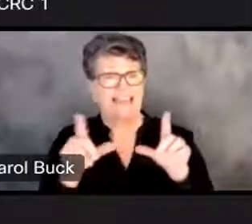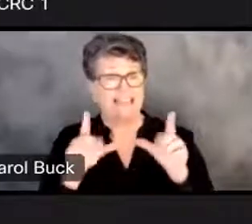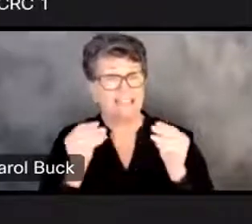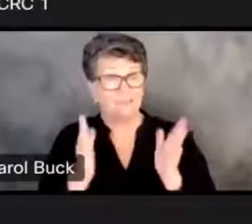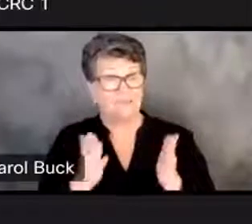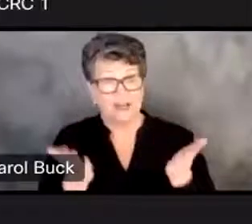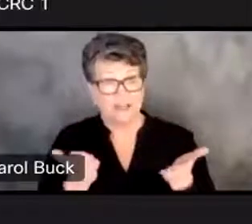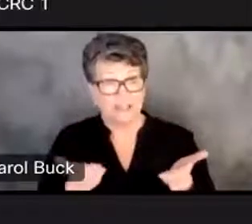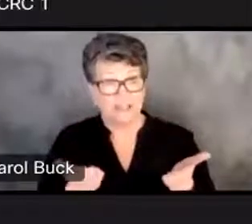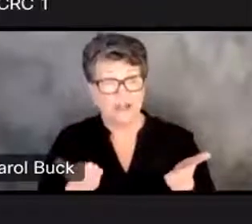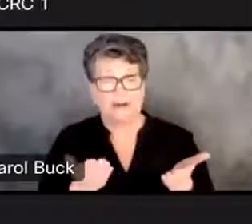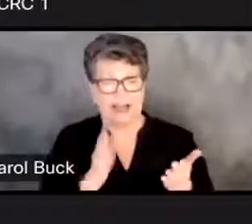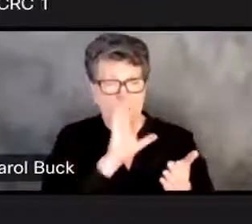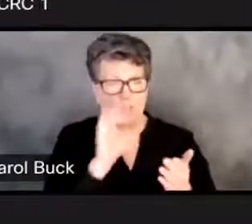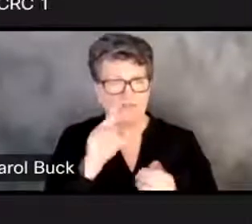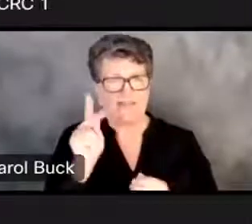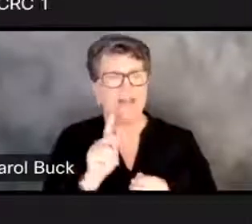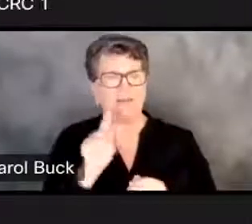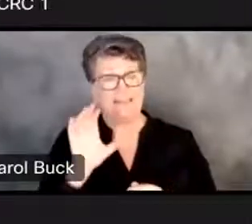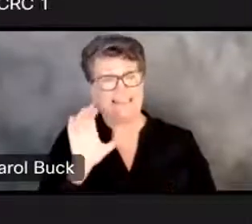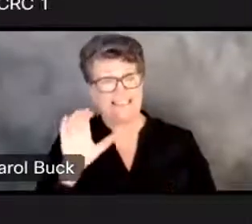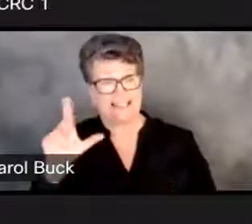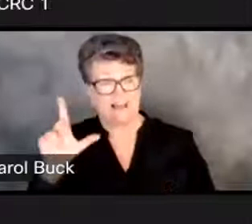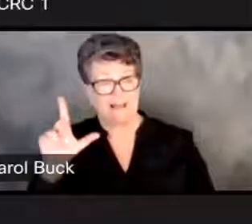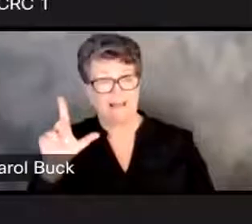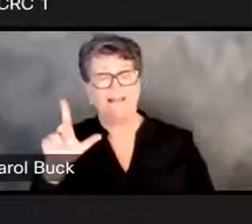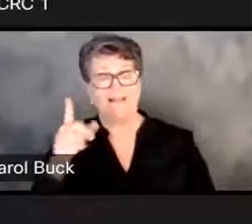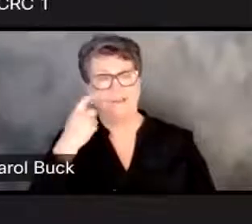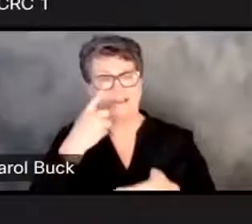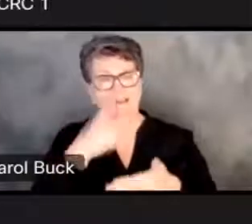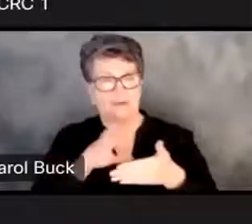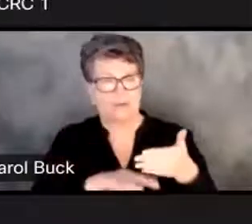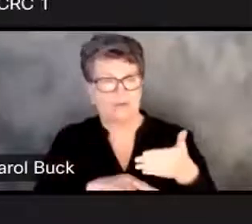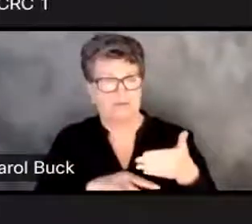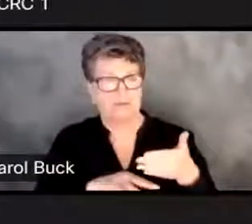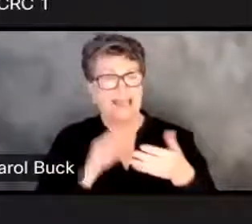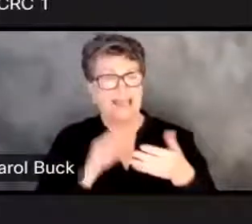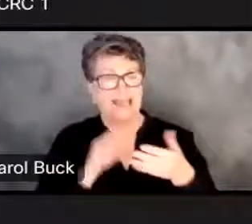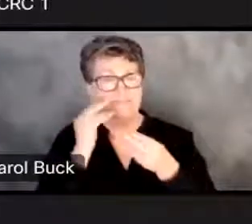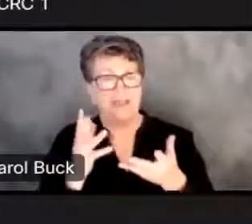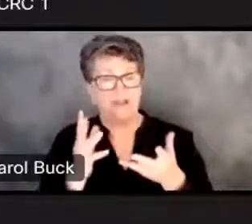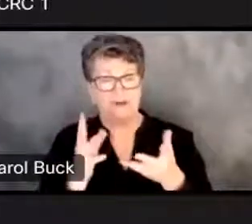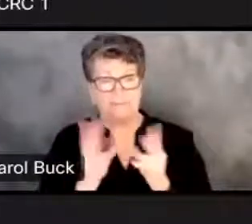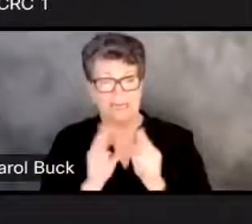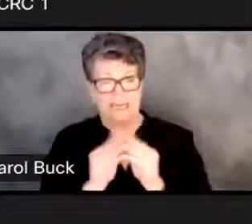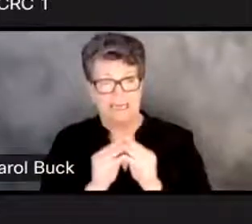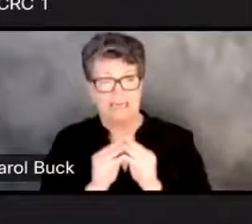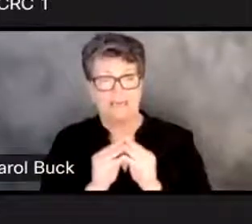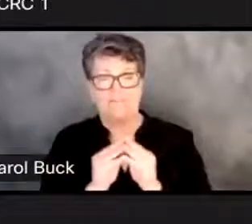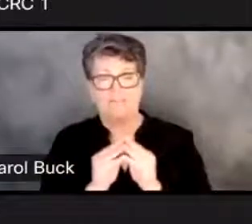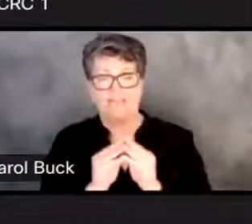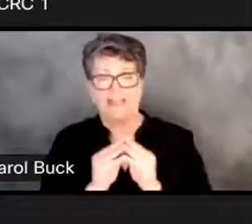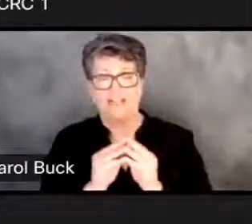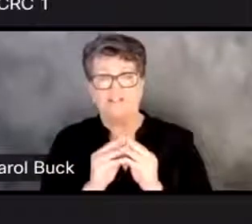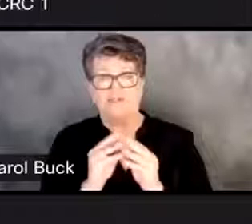on the line, I will look for the link. But CCL just scheduled a informational call. It's for